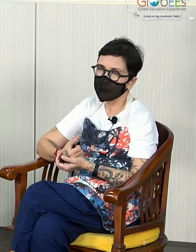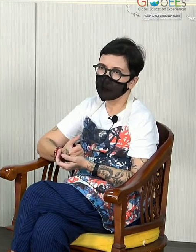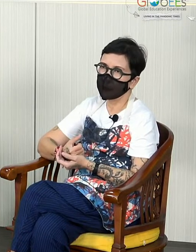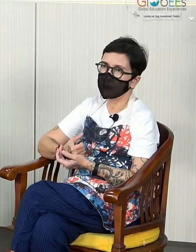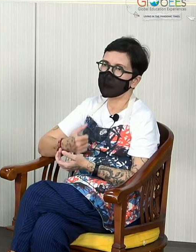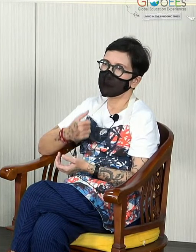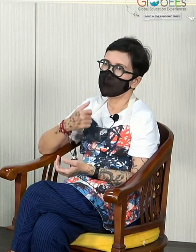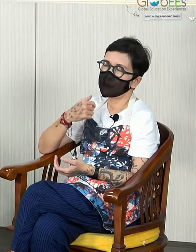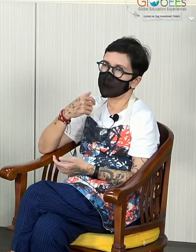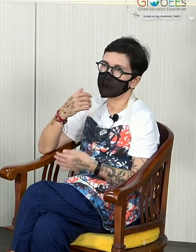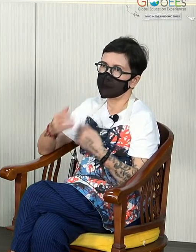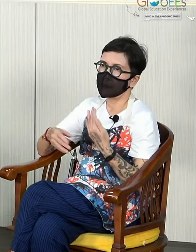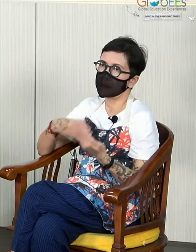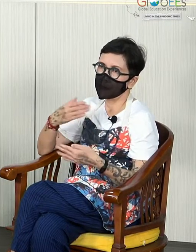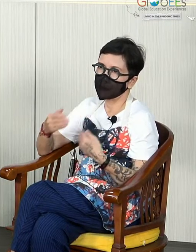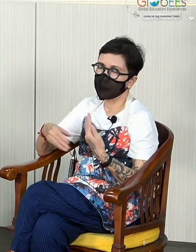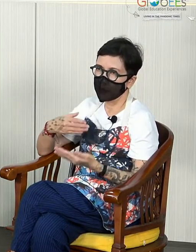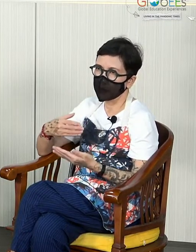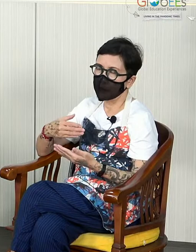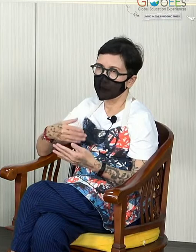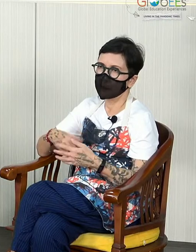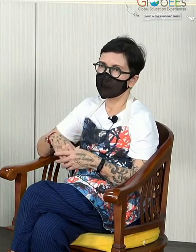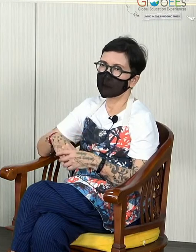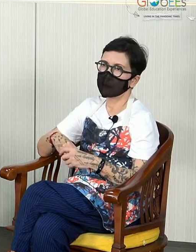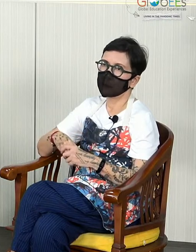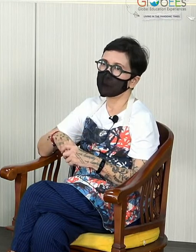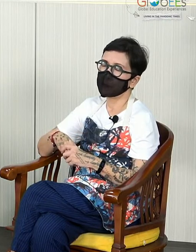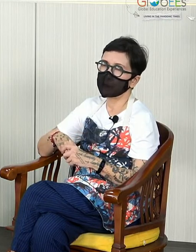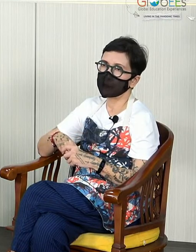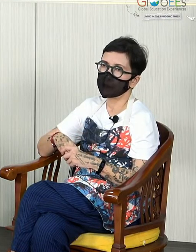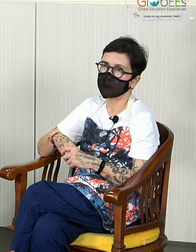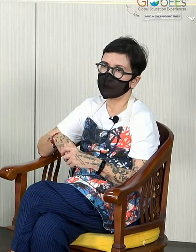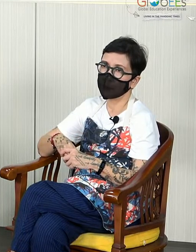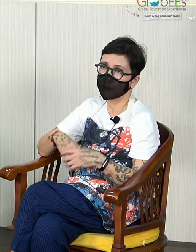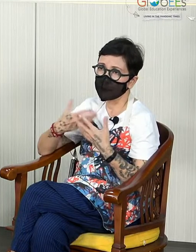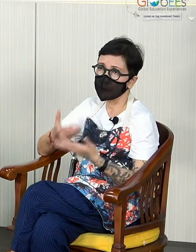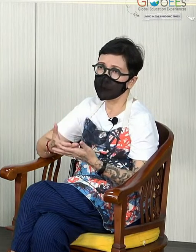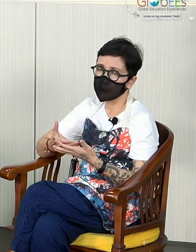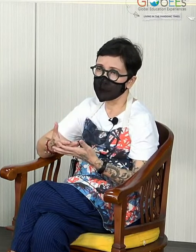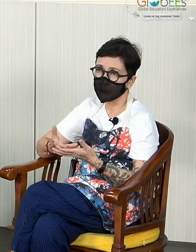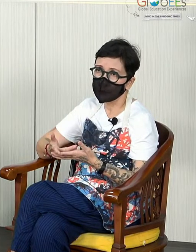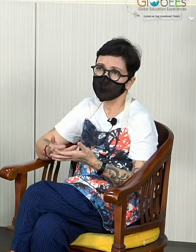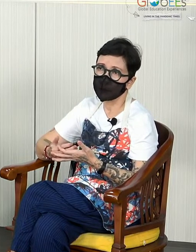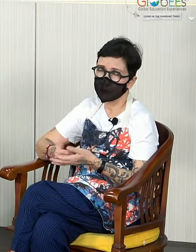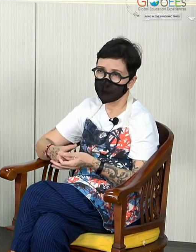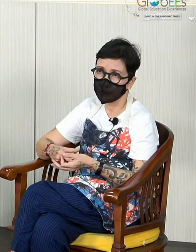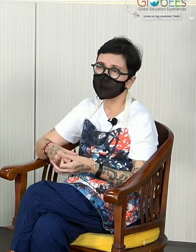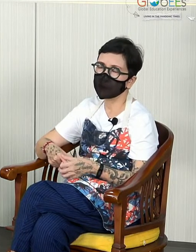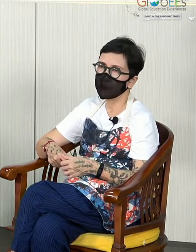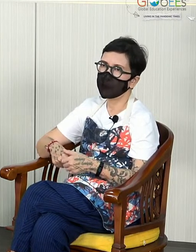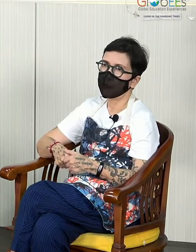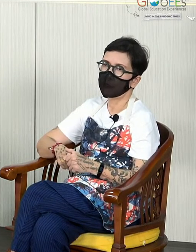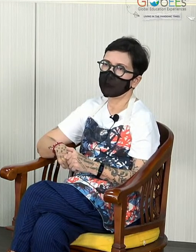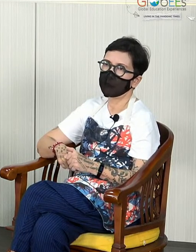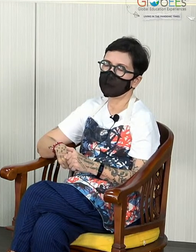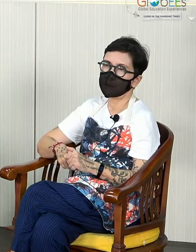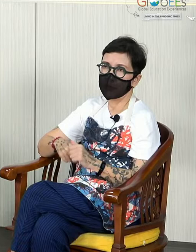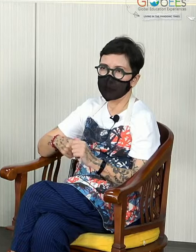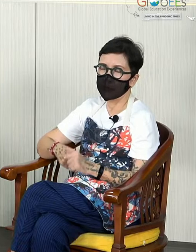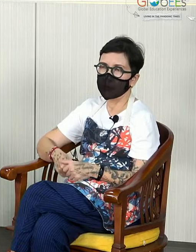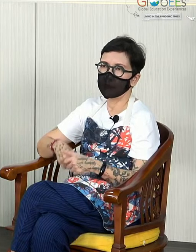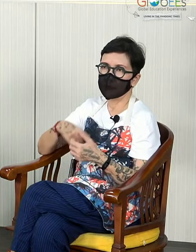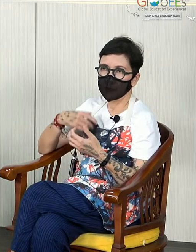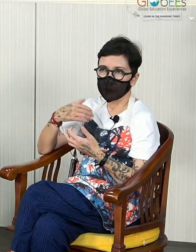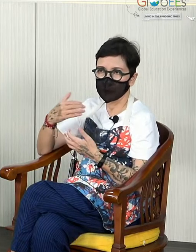eat. You can substitute that with a healthy soup, noodle soups.